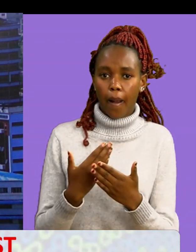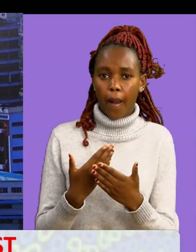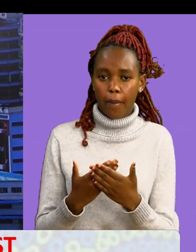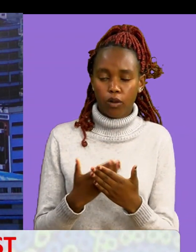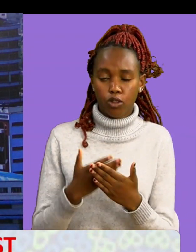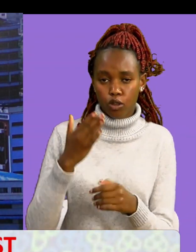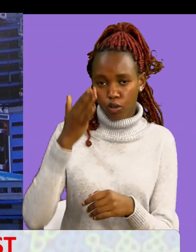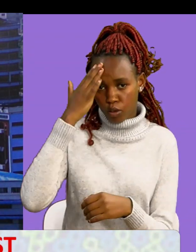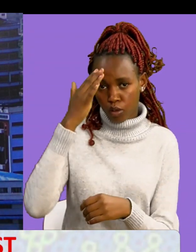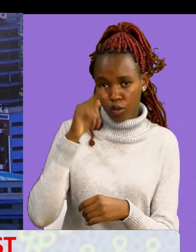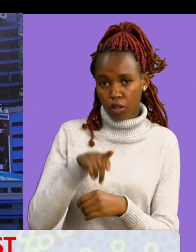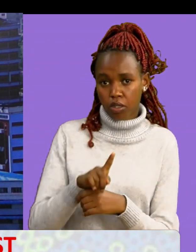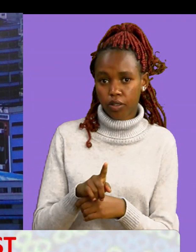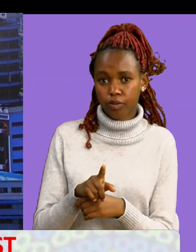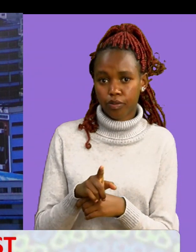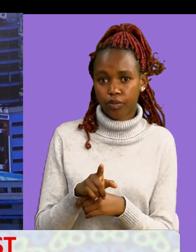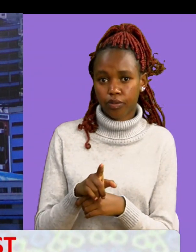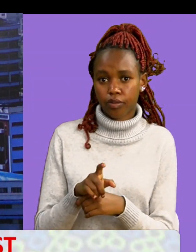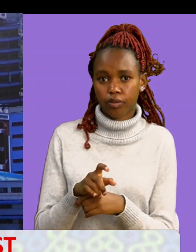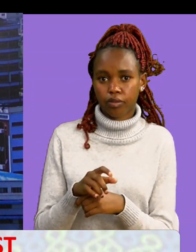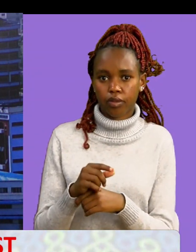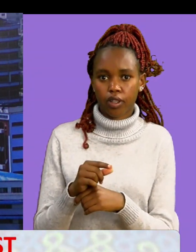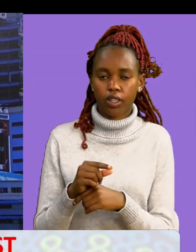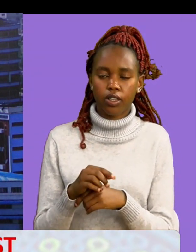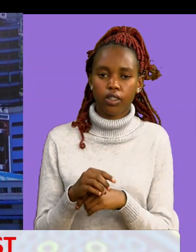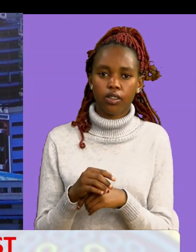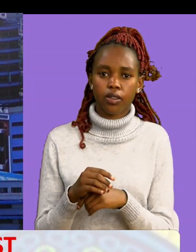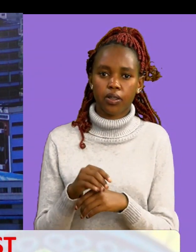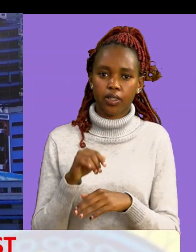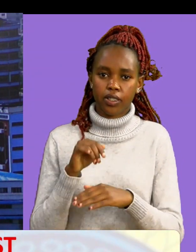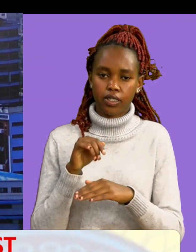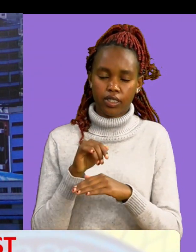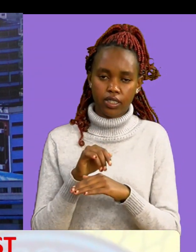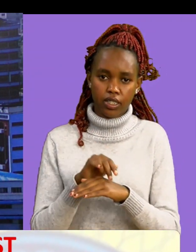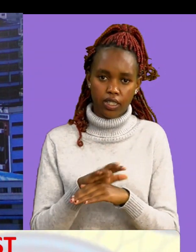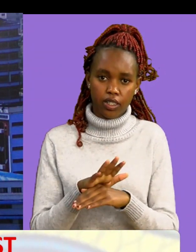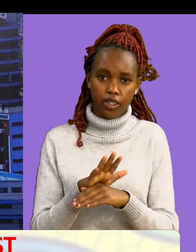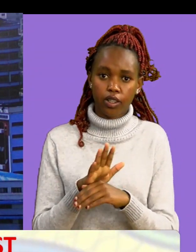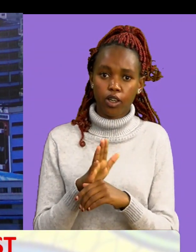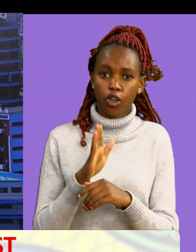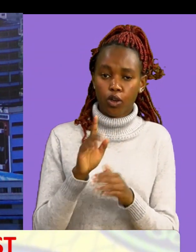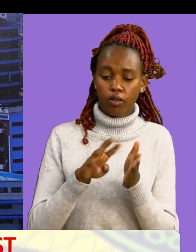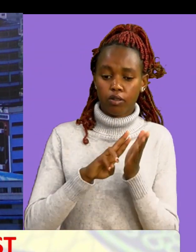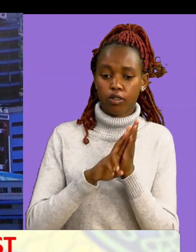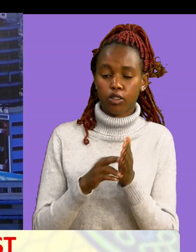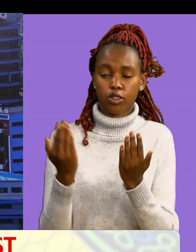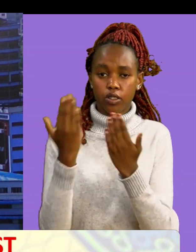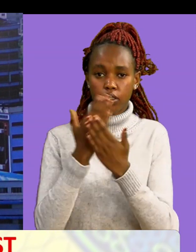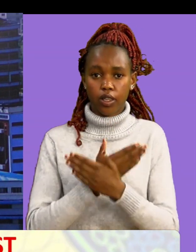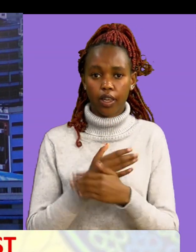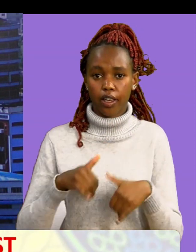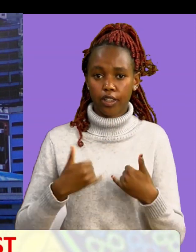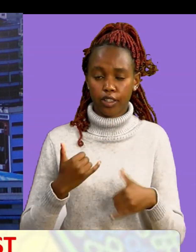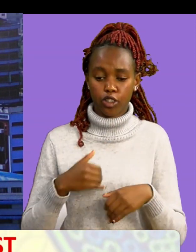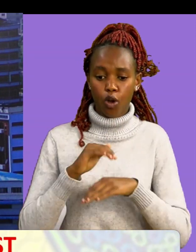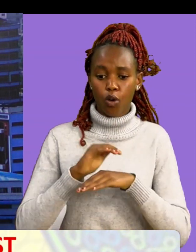on as far as gender-based violence is concerned. So I'm excited about tonight. Make sure you brace yourself for some good music and